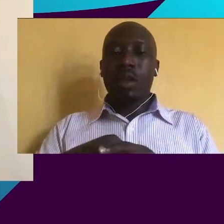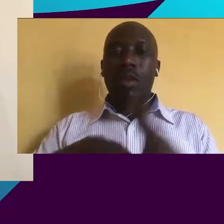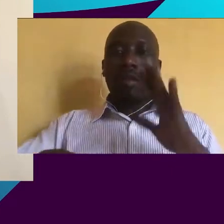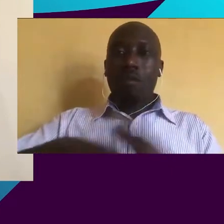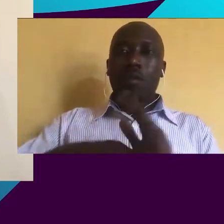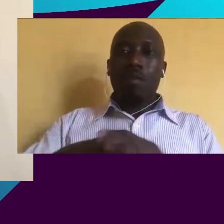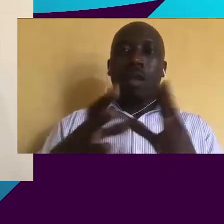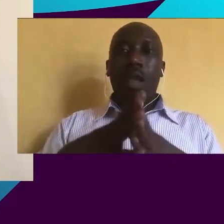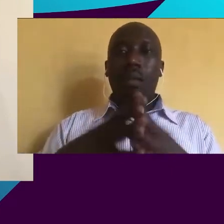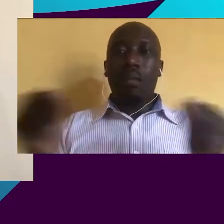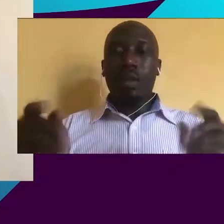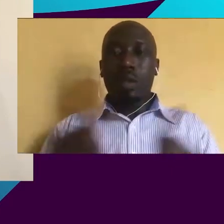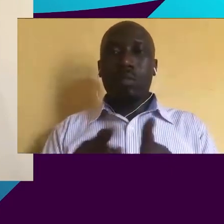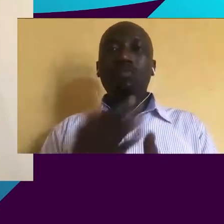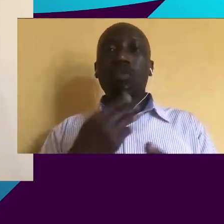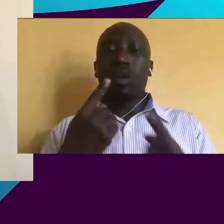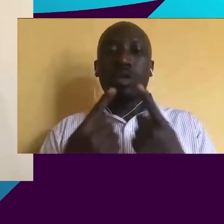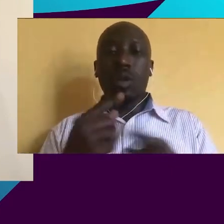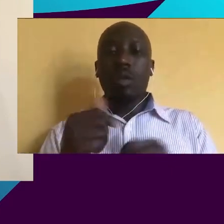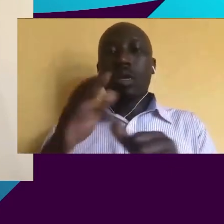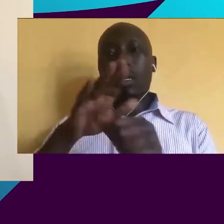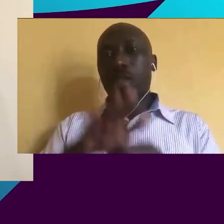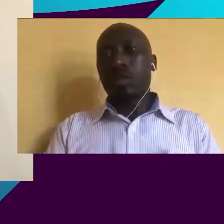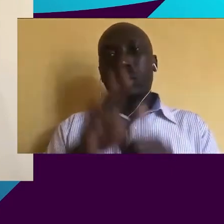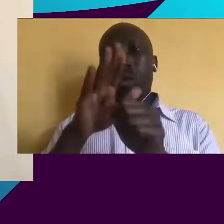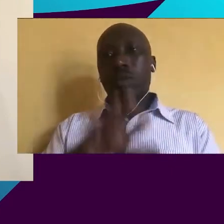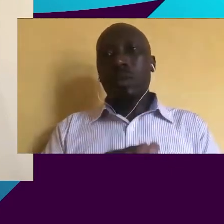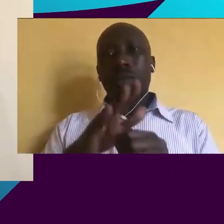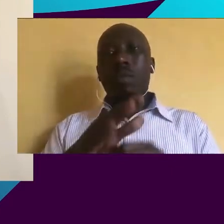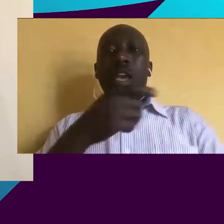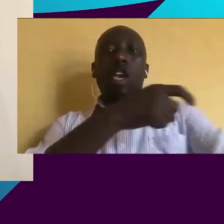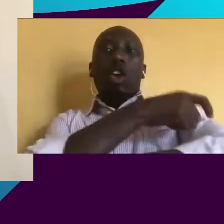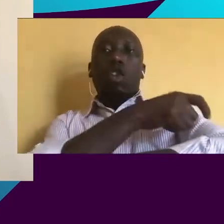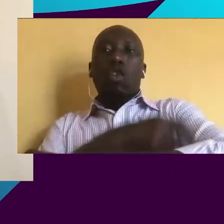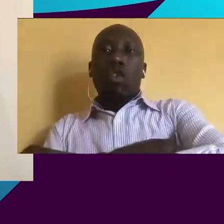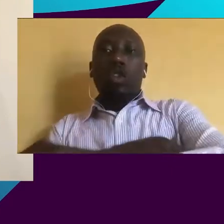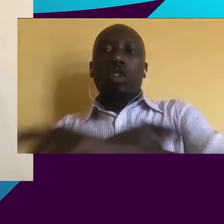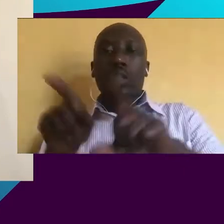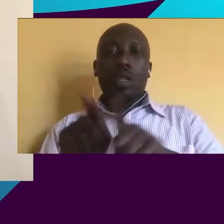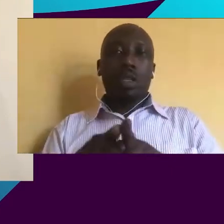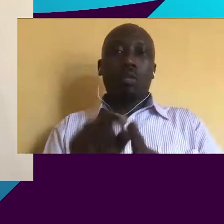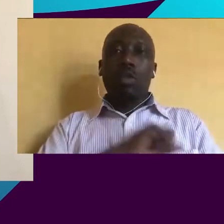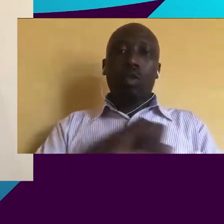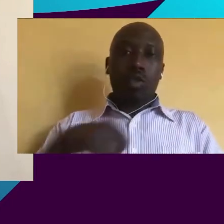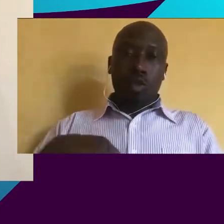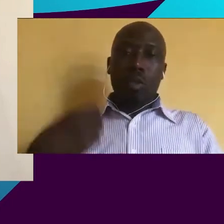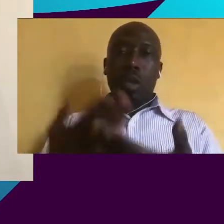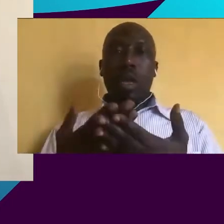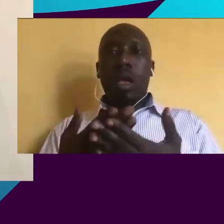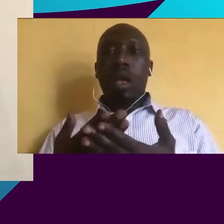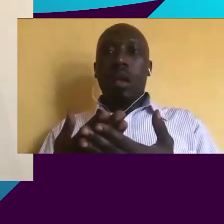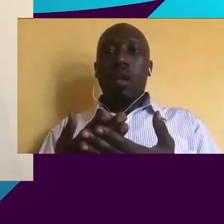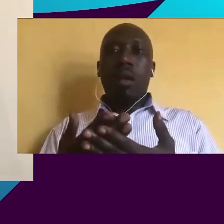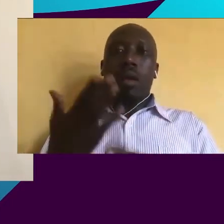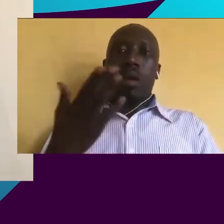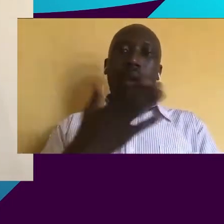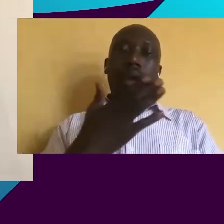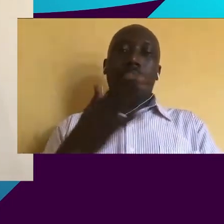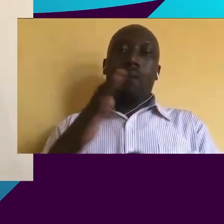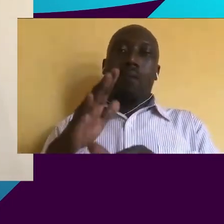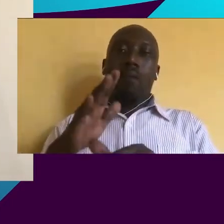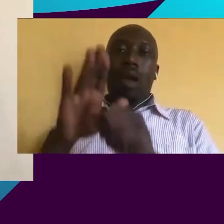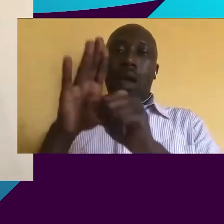about discrimination by coaches. Women are discriminated because most women, when they train, their body